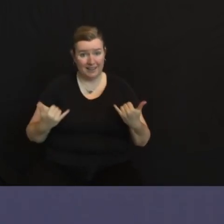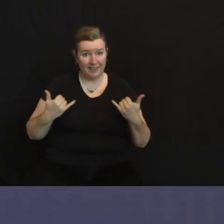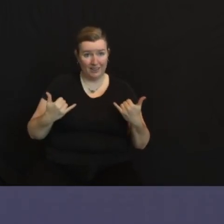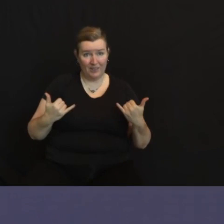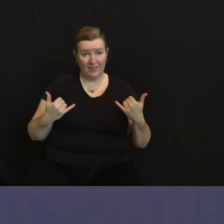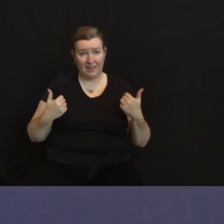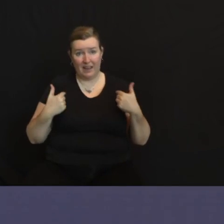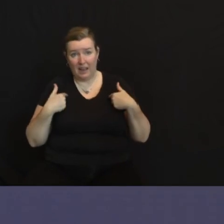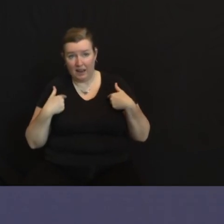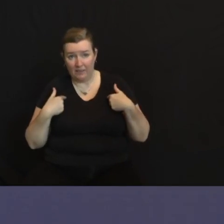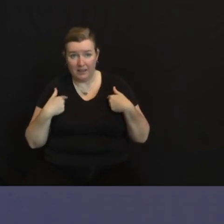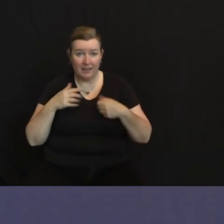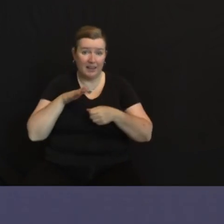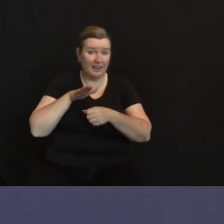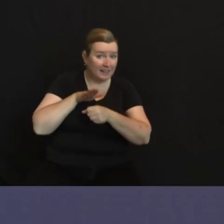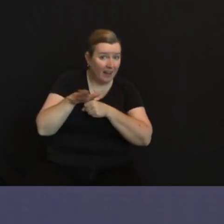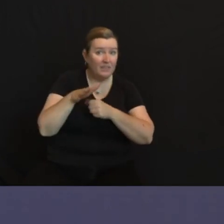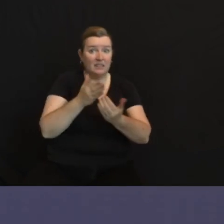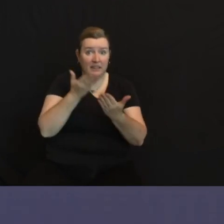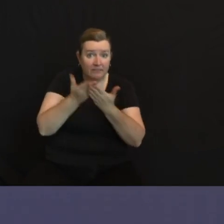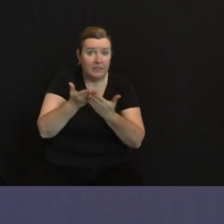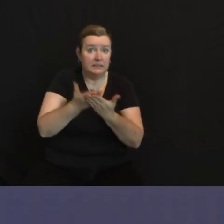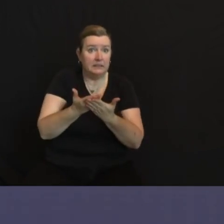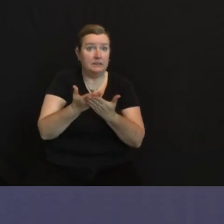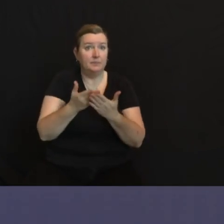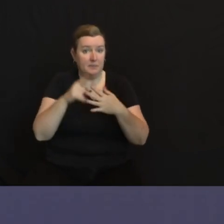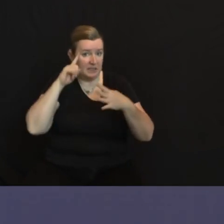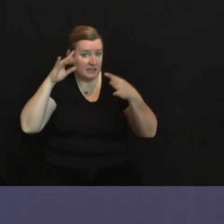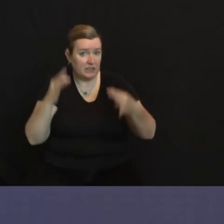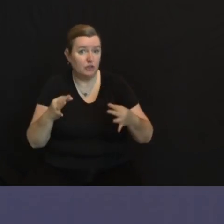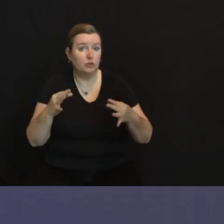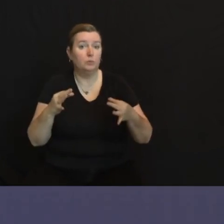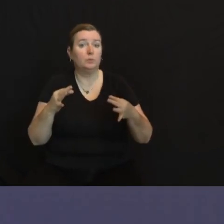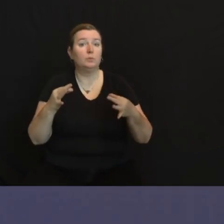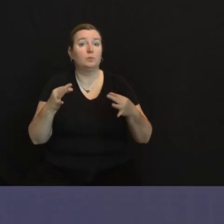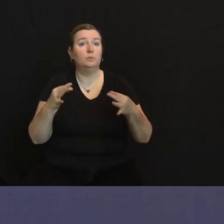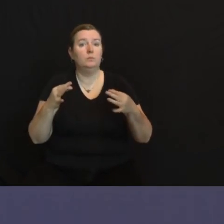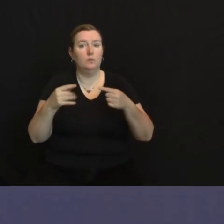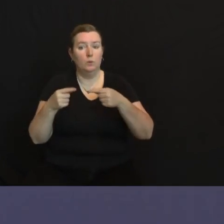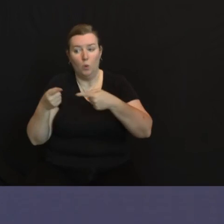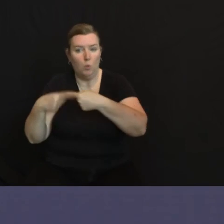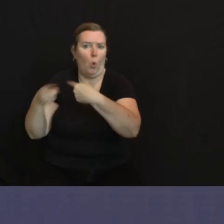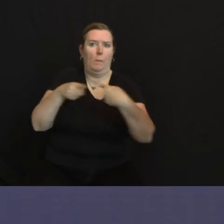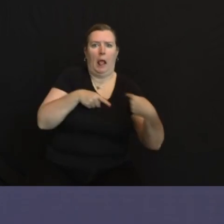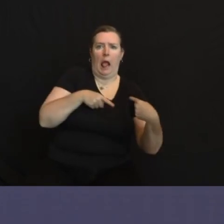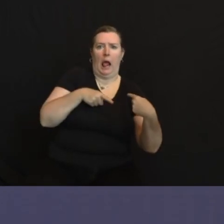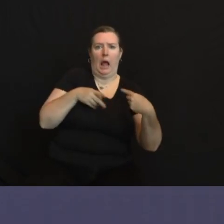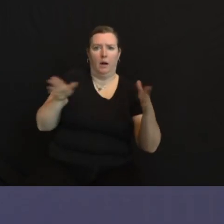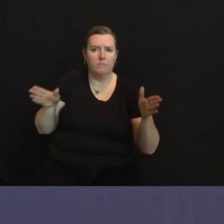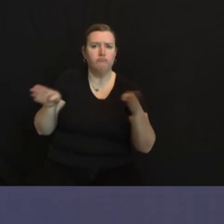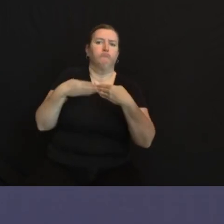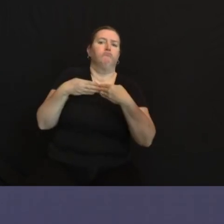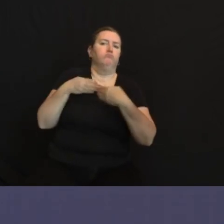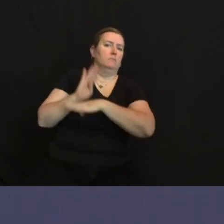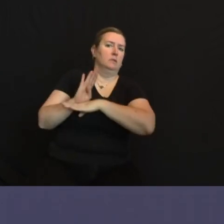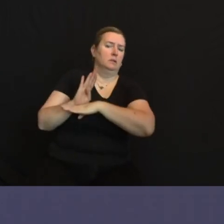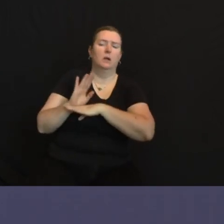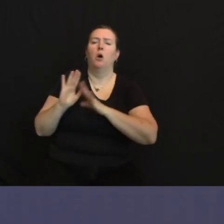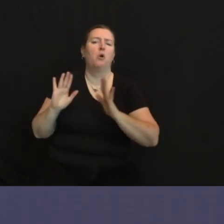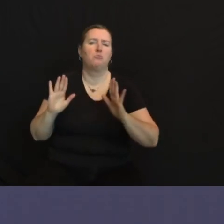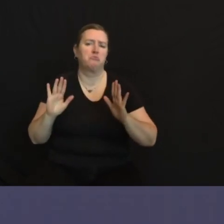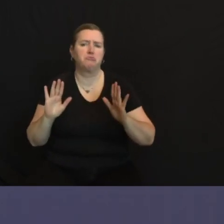lead to our reversing. And I don't want to put words in Judy's mouth. I think PPE is less